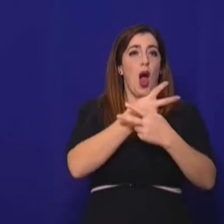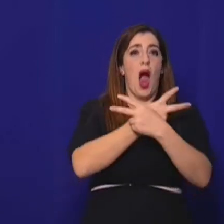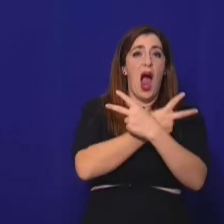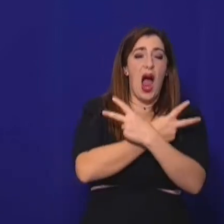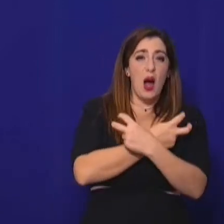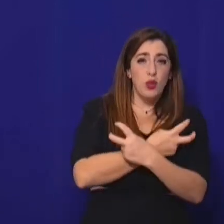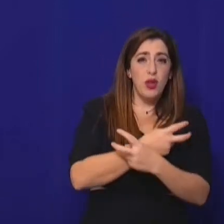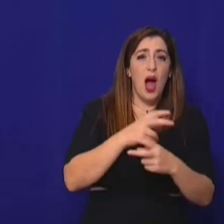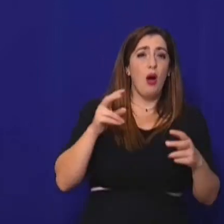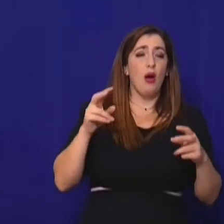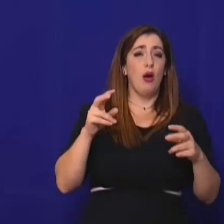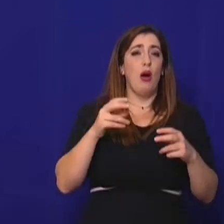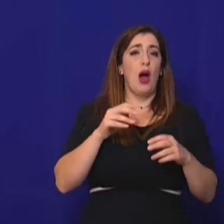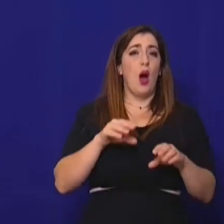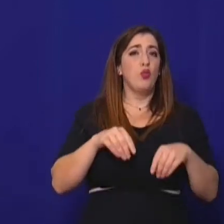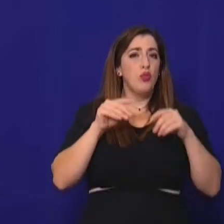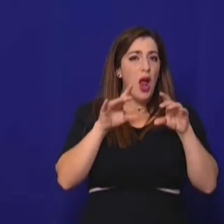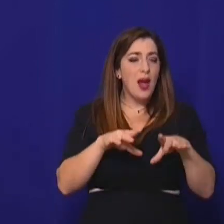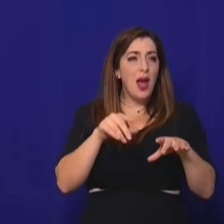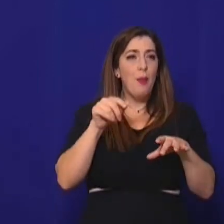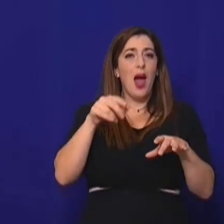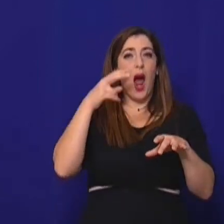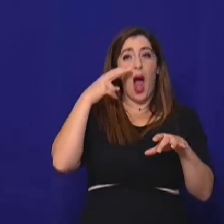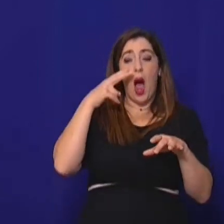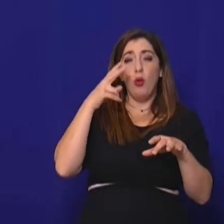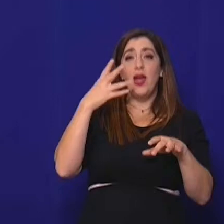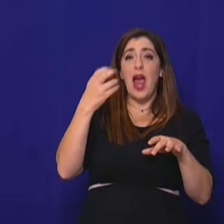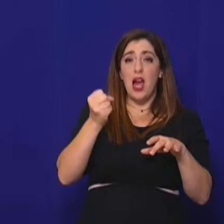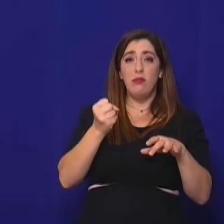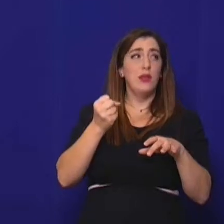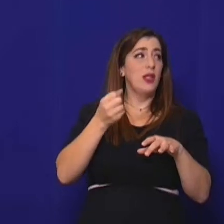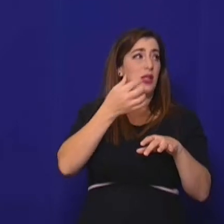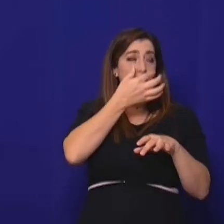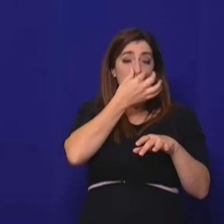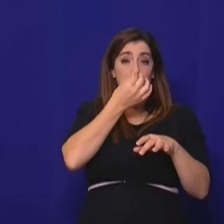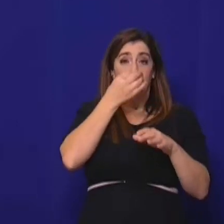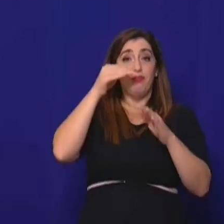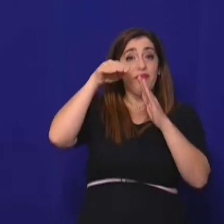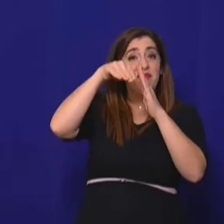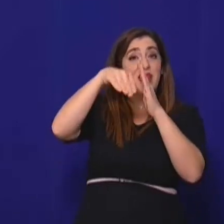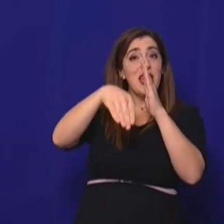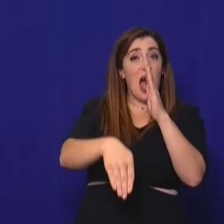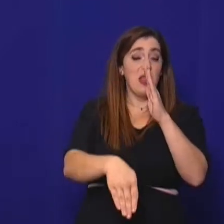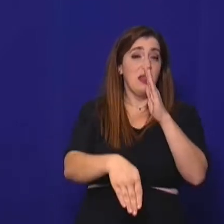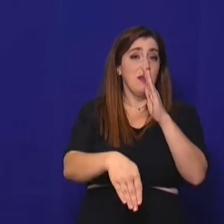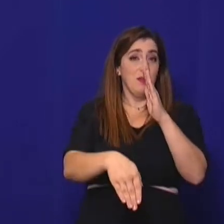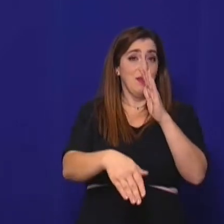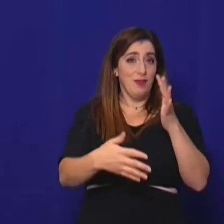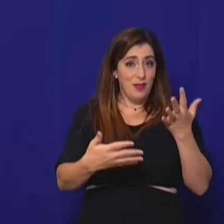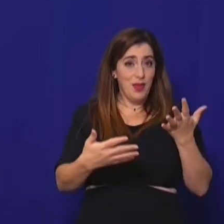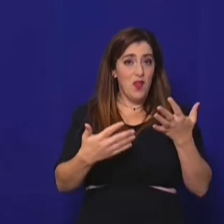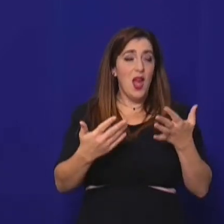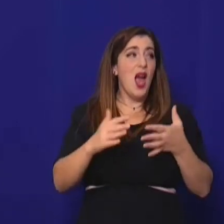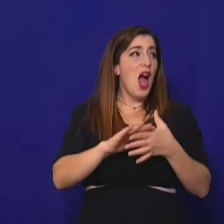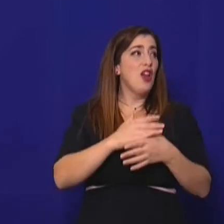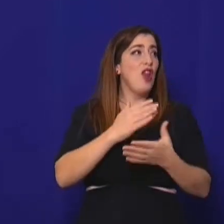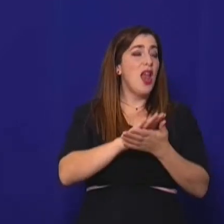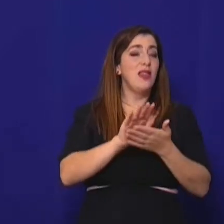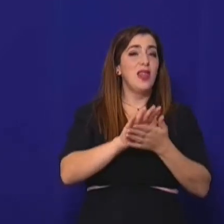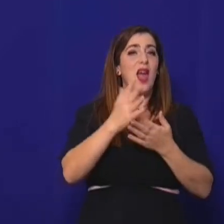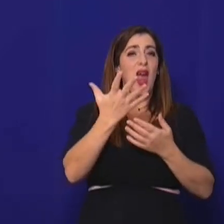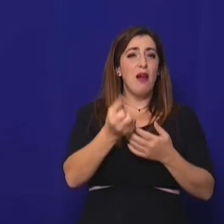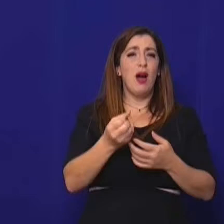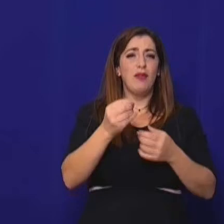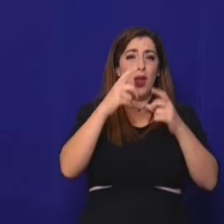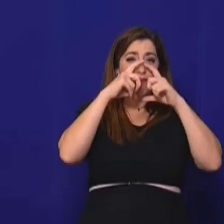każijiet milli kienu qegħdin jaraw fl-istaġuni ta' qabel. U dan huwa rifless ta' mezzi ta' prevenzjoni li qegħdin nieħdu li jkun tajjeb